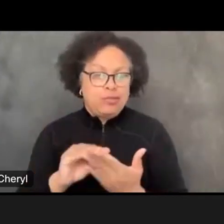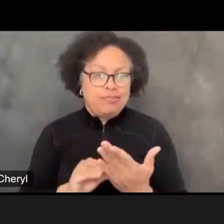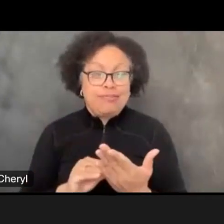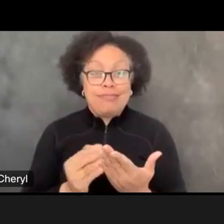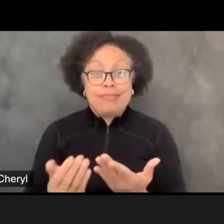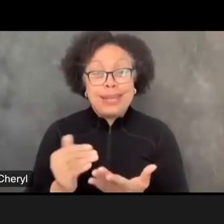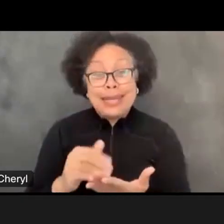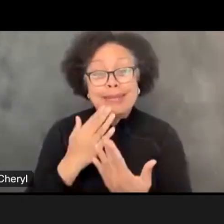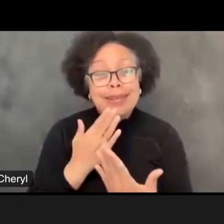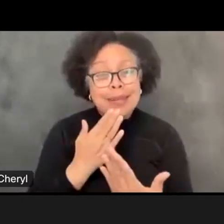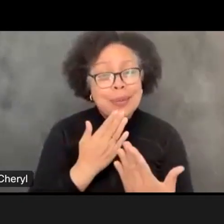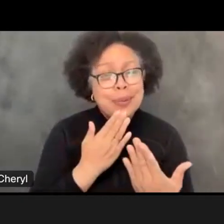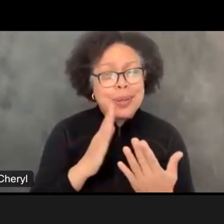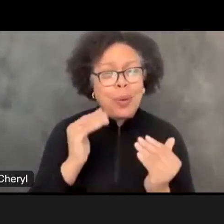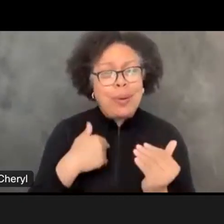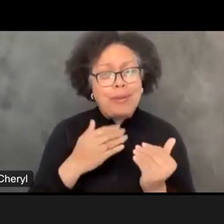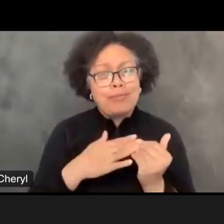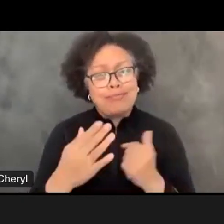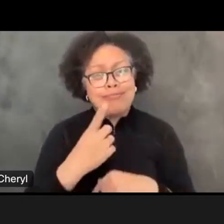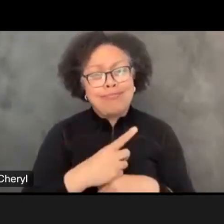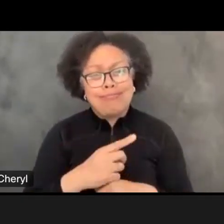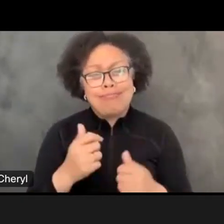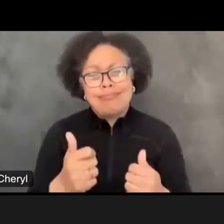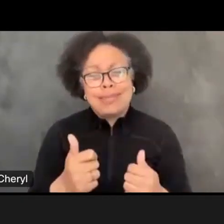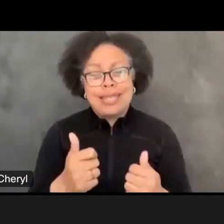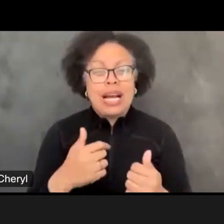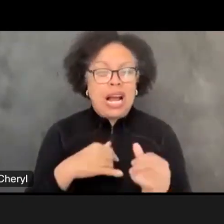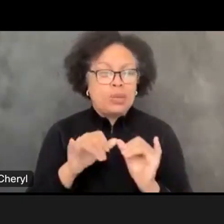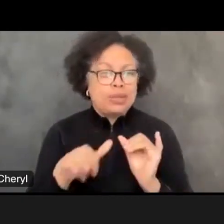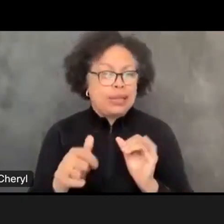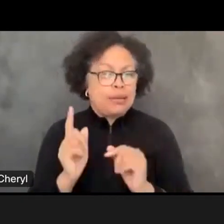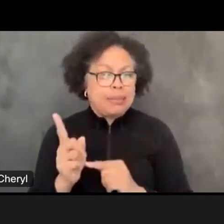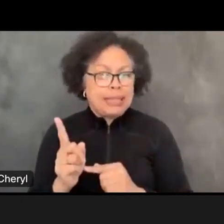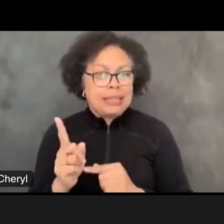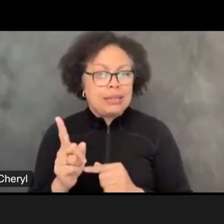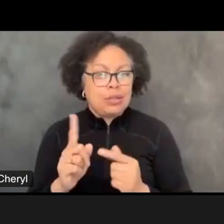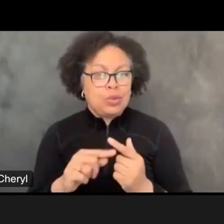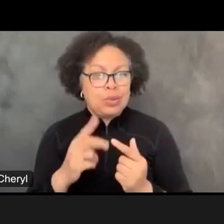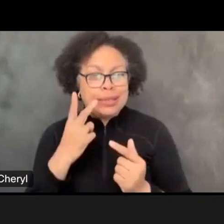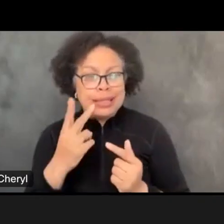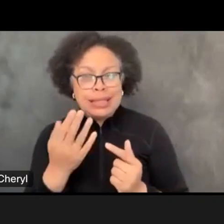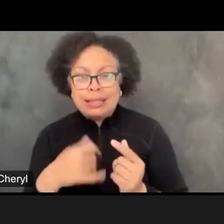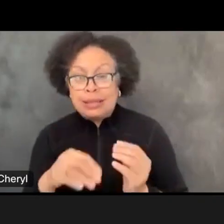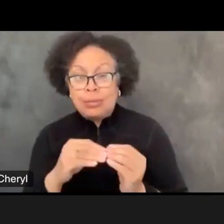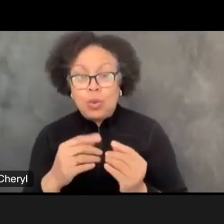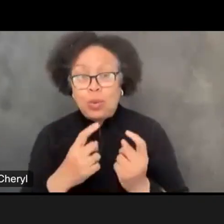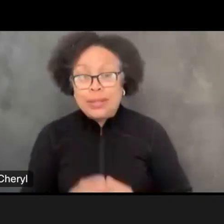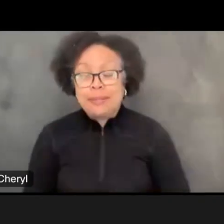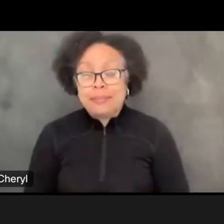again, and I hope you all have a lovely afternoon. And I'll stay on for just a couple more minutes to see if any other questions come